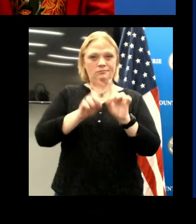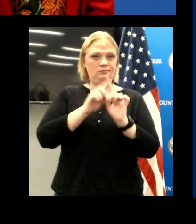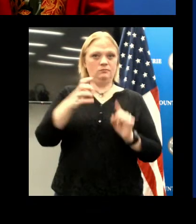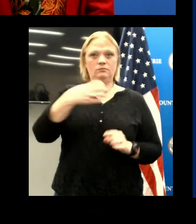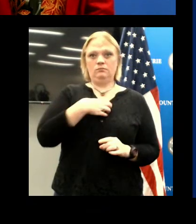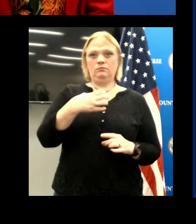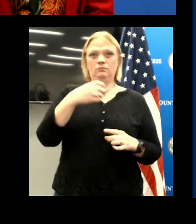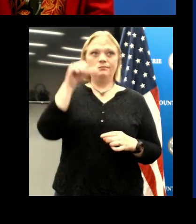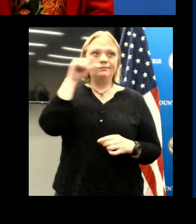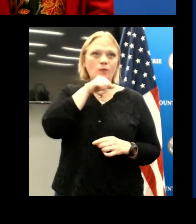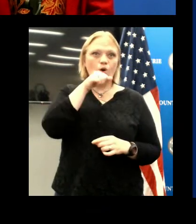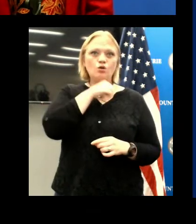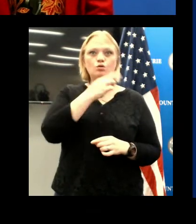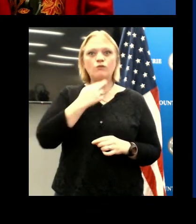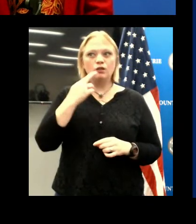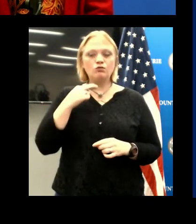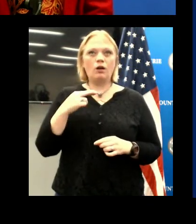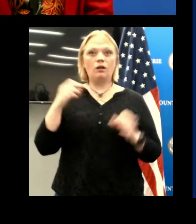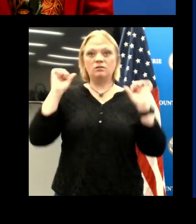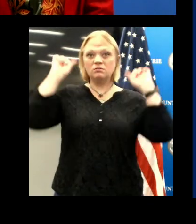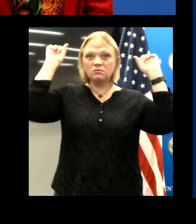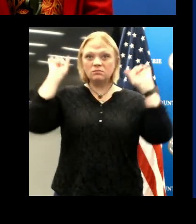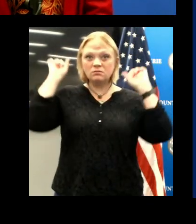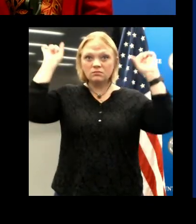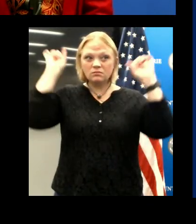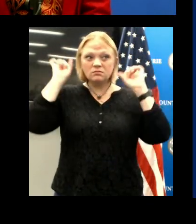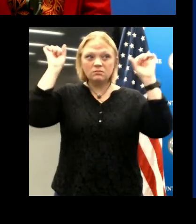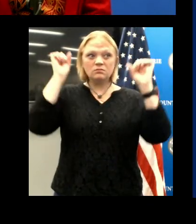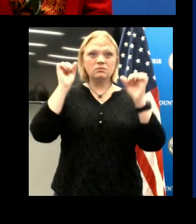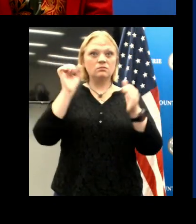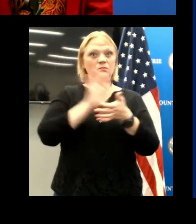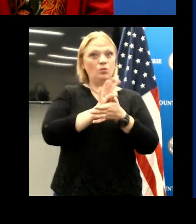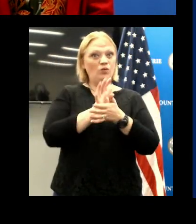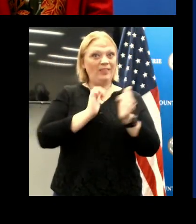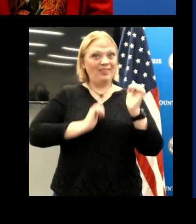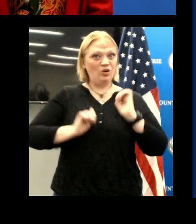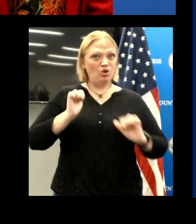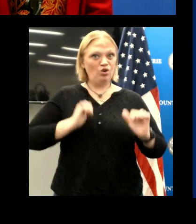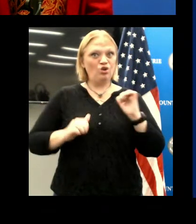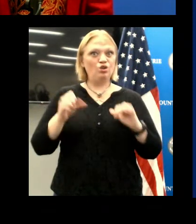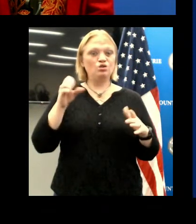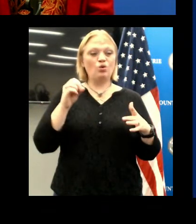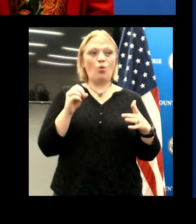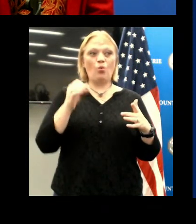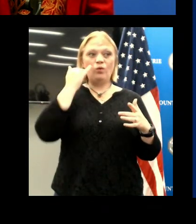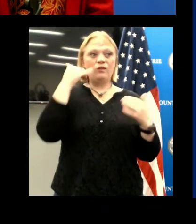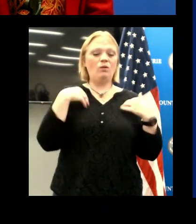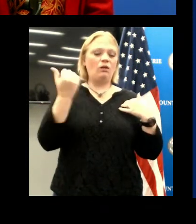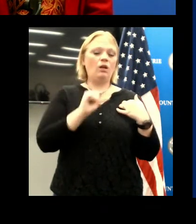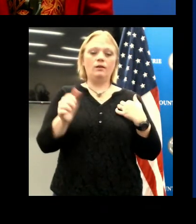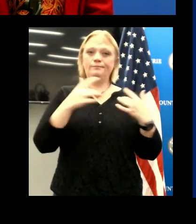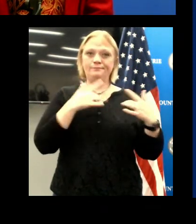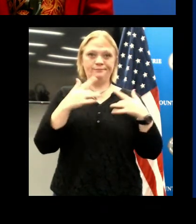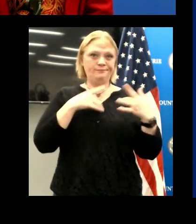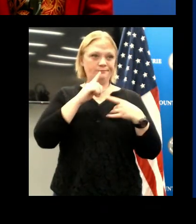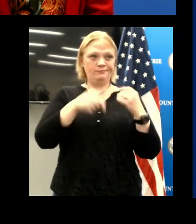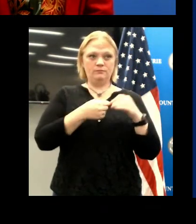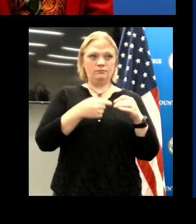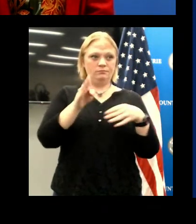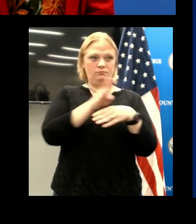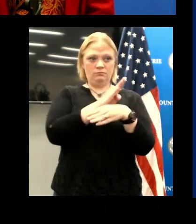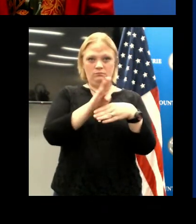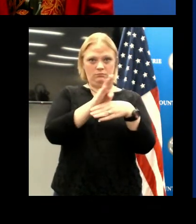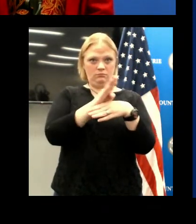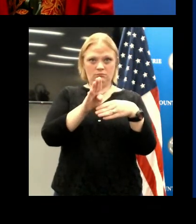about bars or restaurants or fitness centers or now movie theaters. So if you have any concerns about any of those